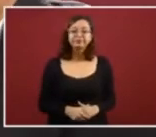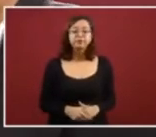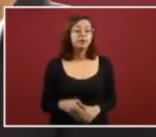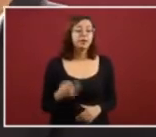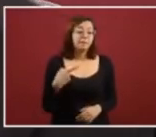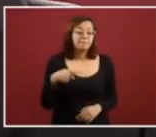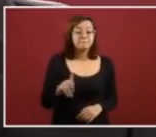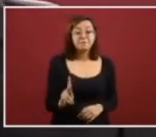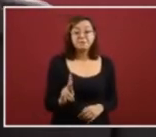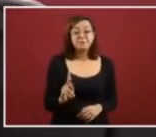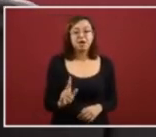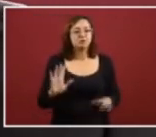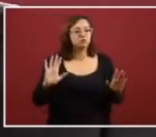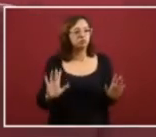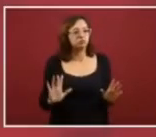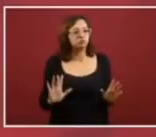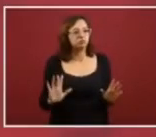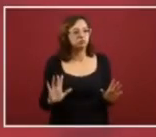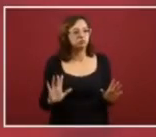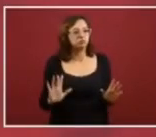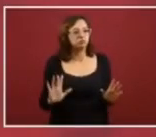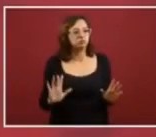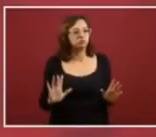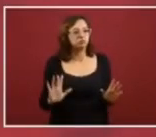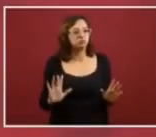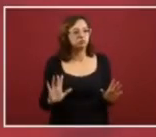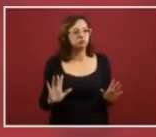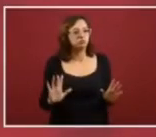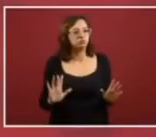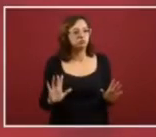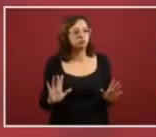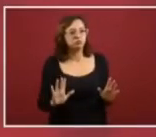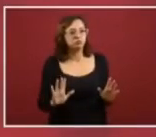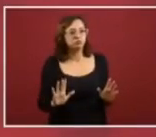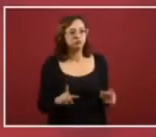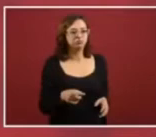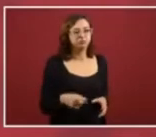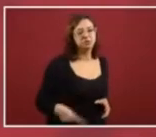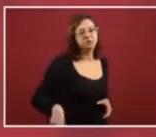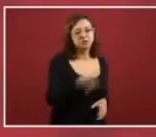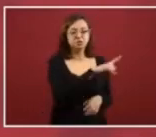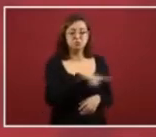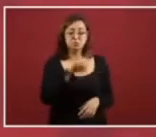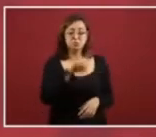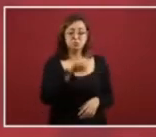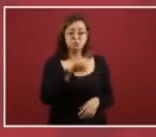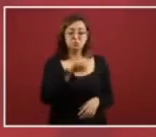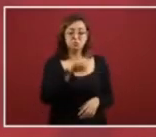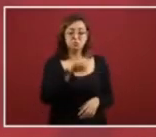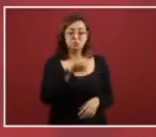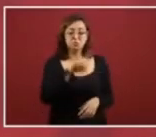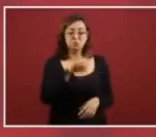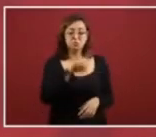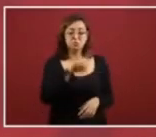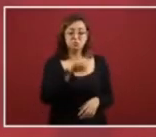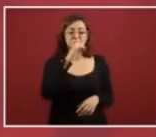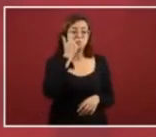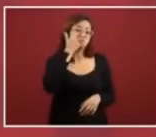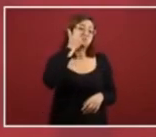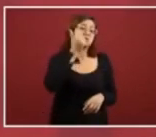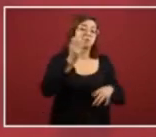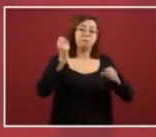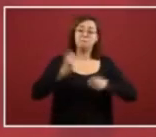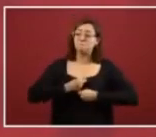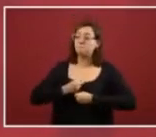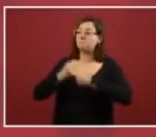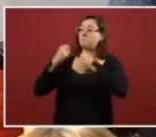pues tienen todo su derecho. But they are within their rights. De manifestarse. To manifest themselves.